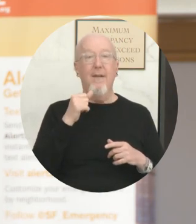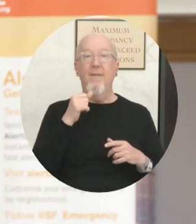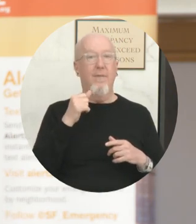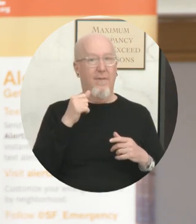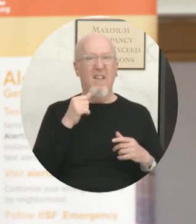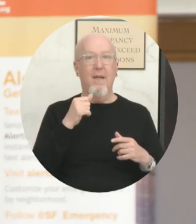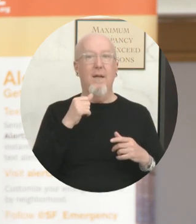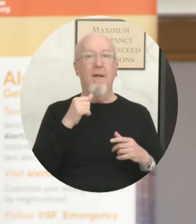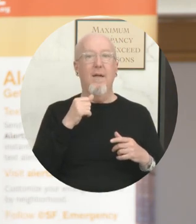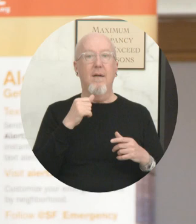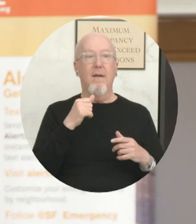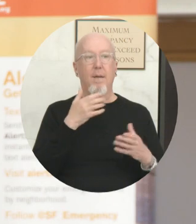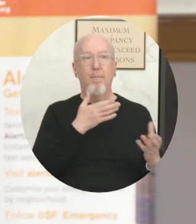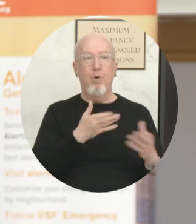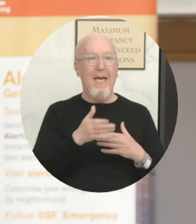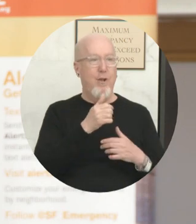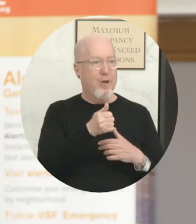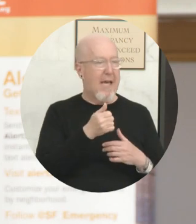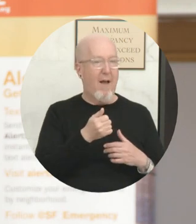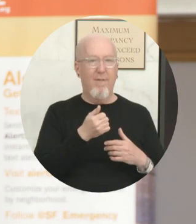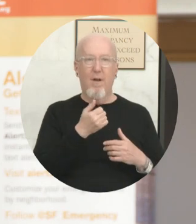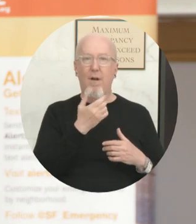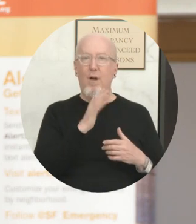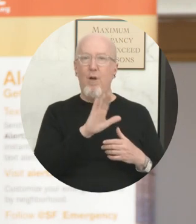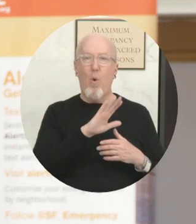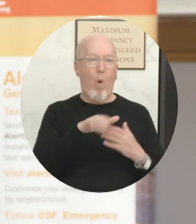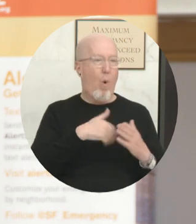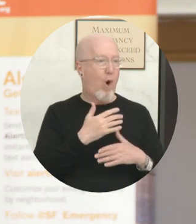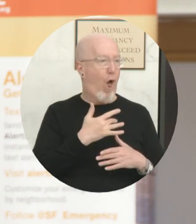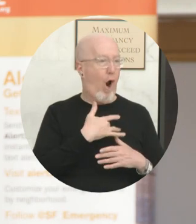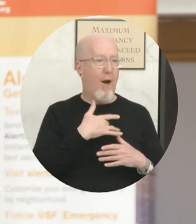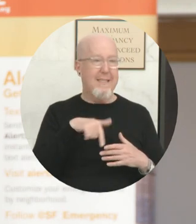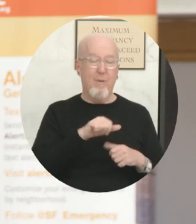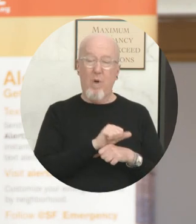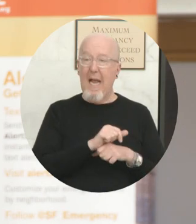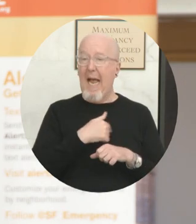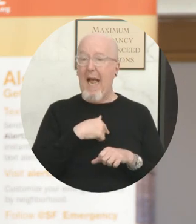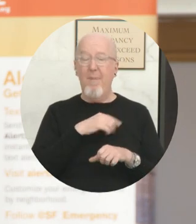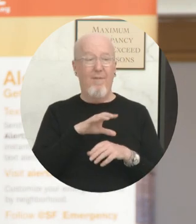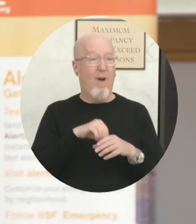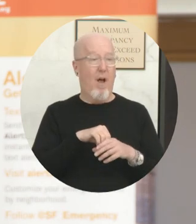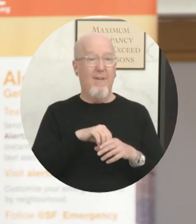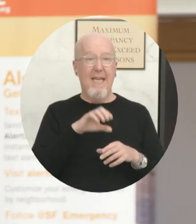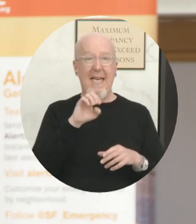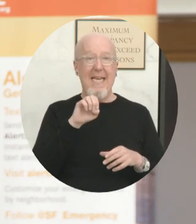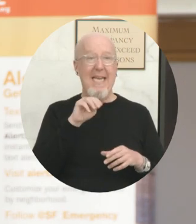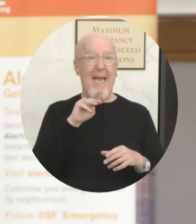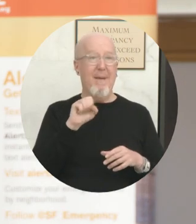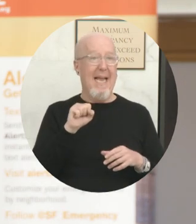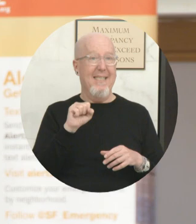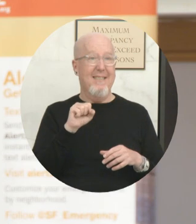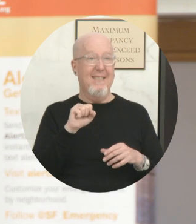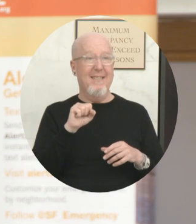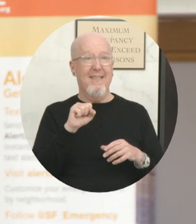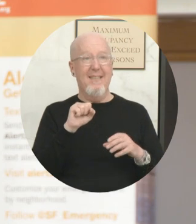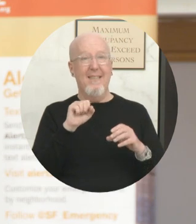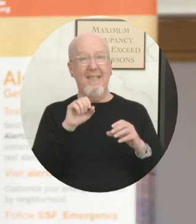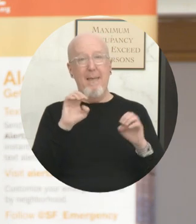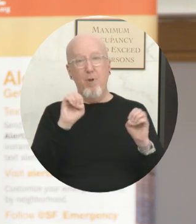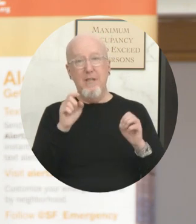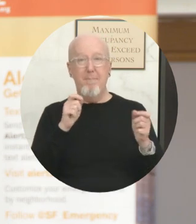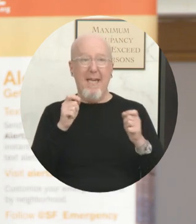bringing yourself and your whole heart to what you do in this work. I've been in emergency management for 28 plus years now.